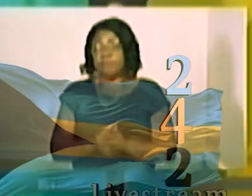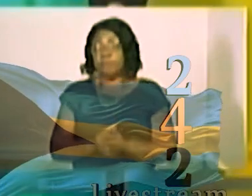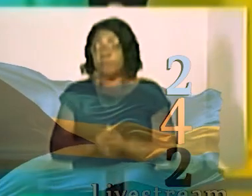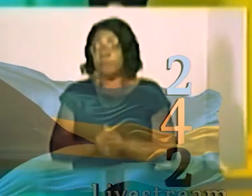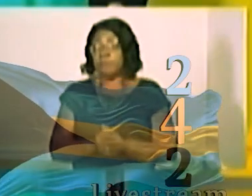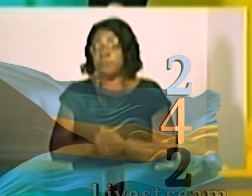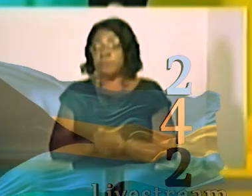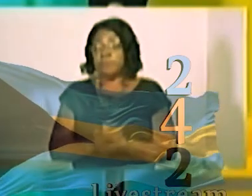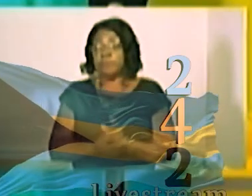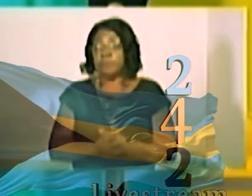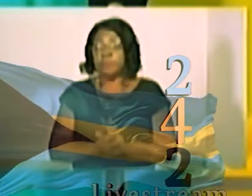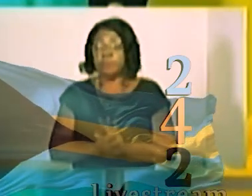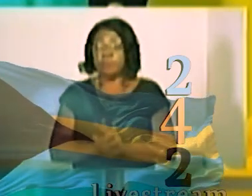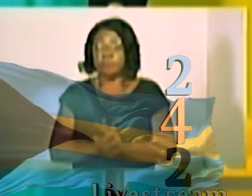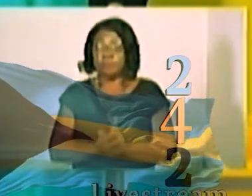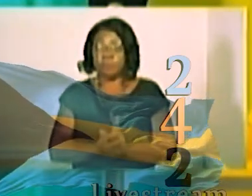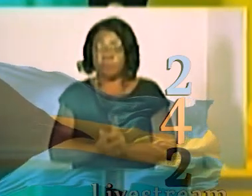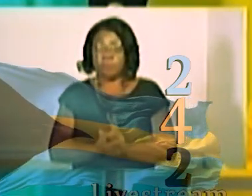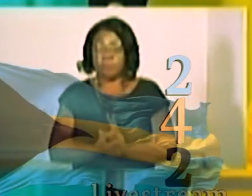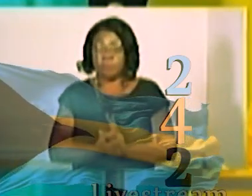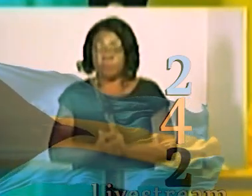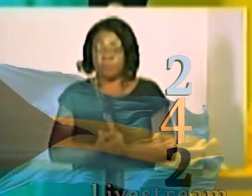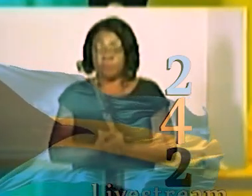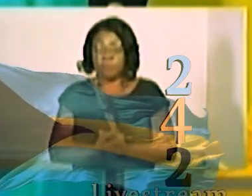Elizabeth Bryan, please.